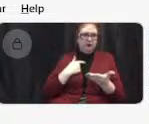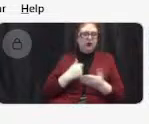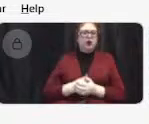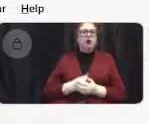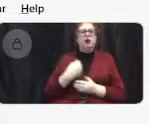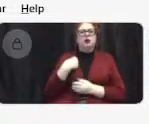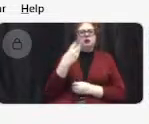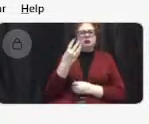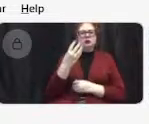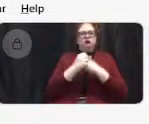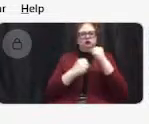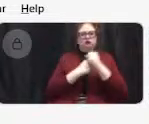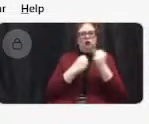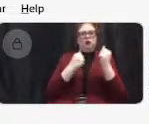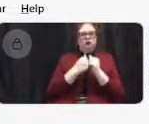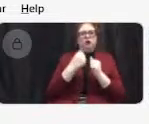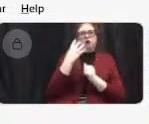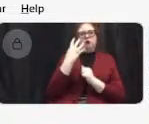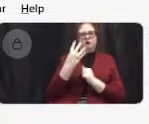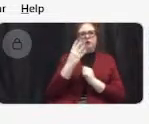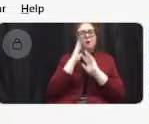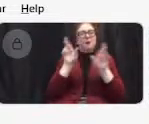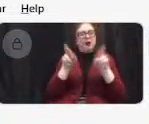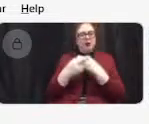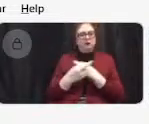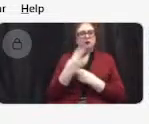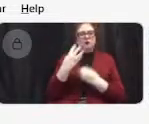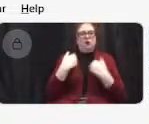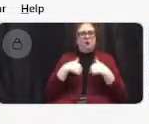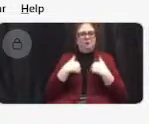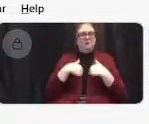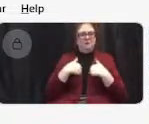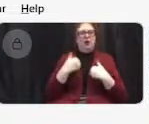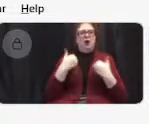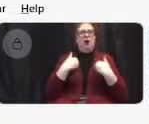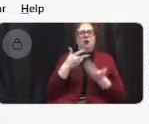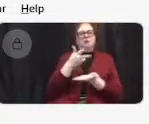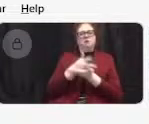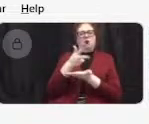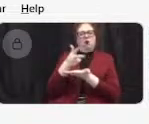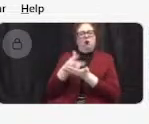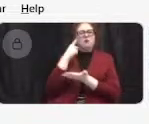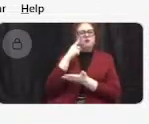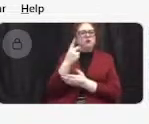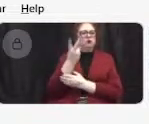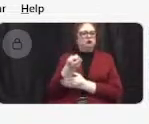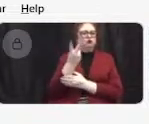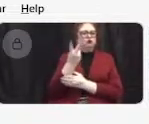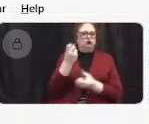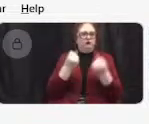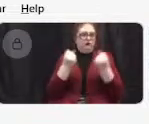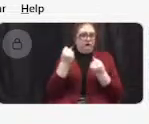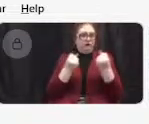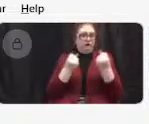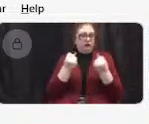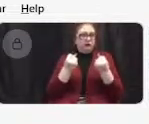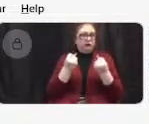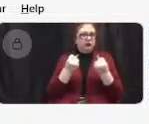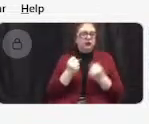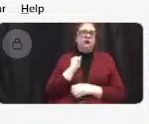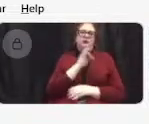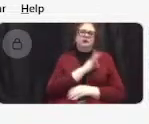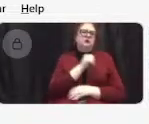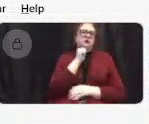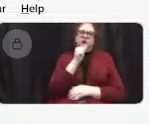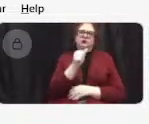4 bedrooms and 4 baths. The concrete driveway provides parking for at least 2 vehicles. Staff is not supportive of the